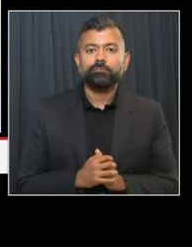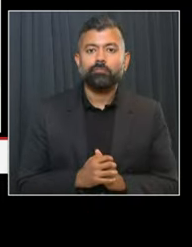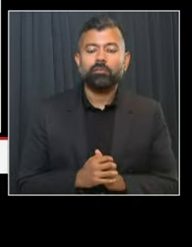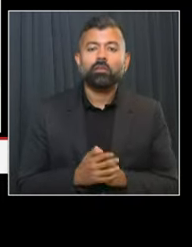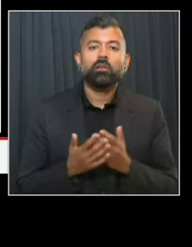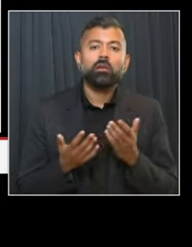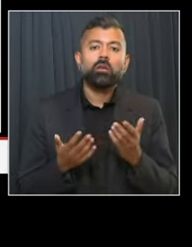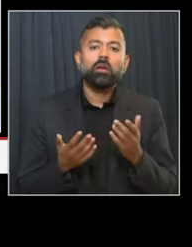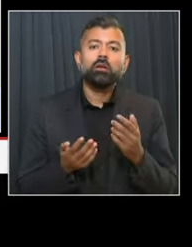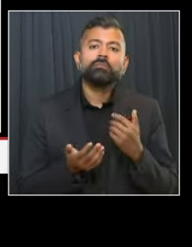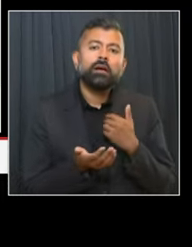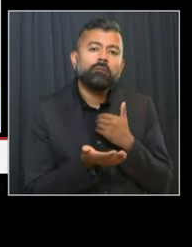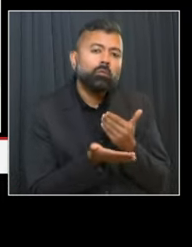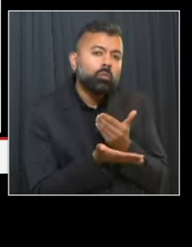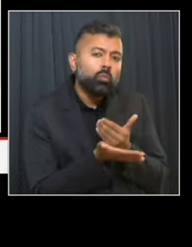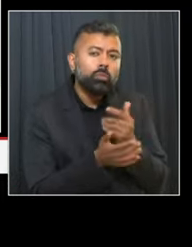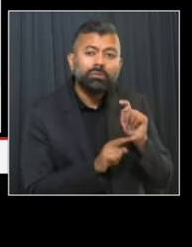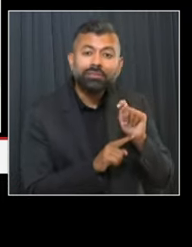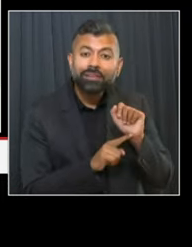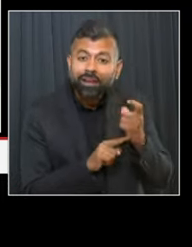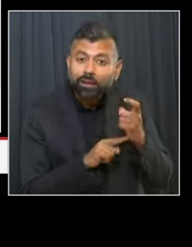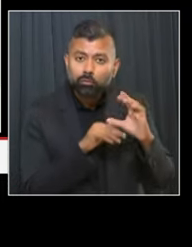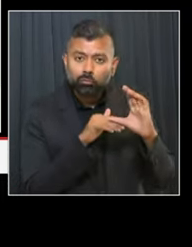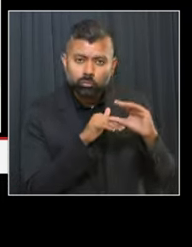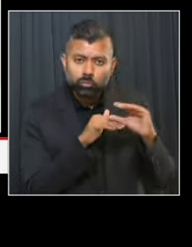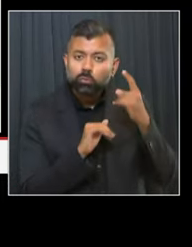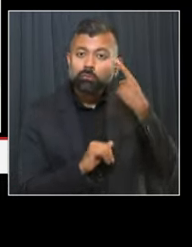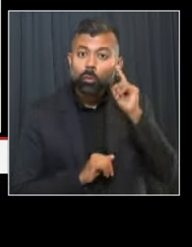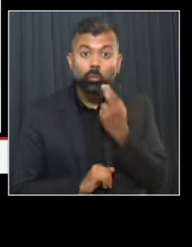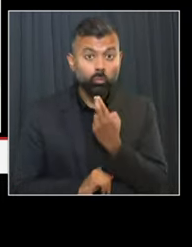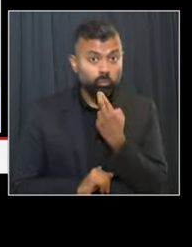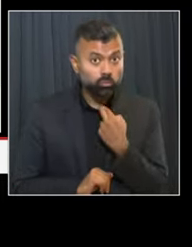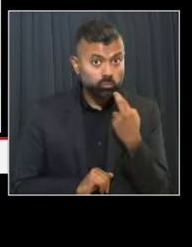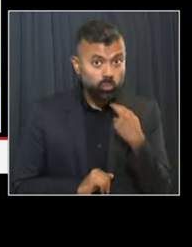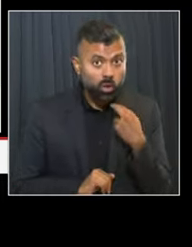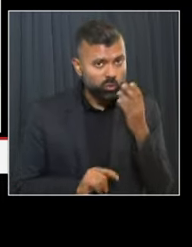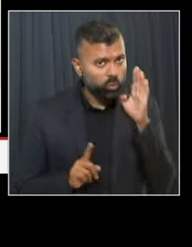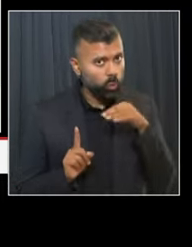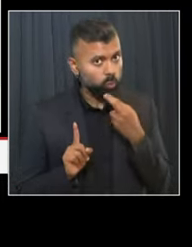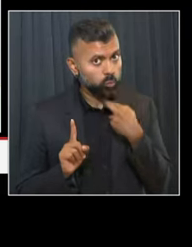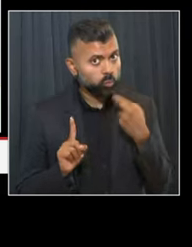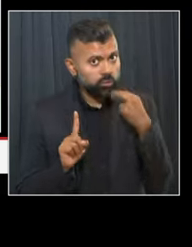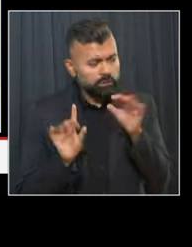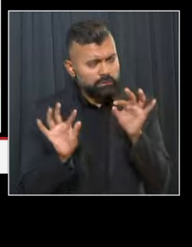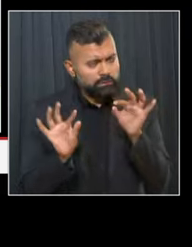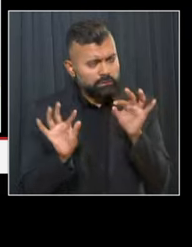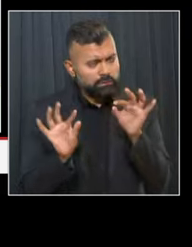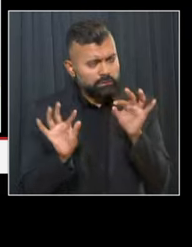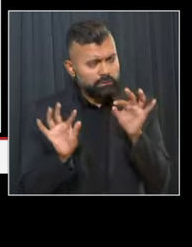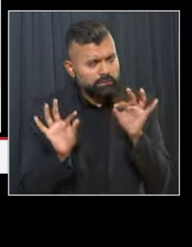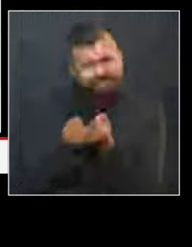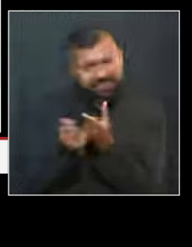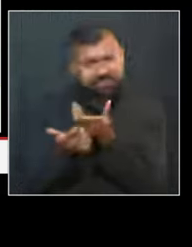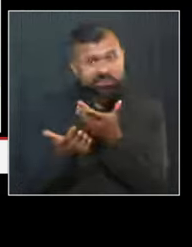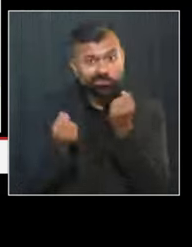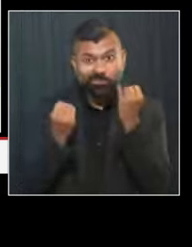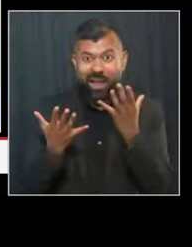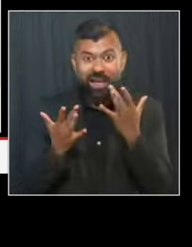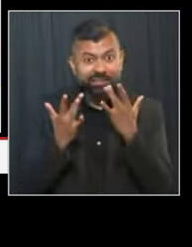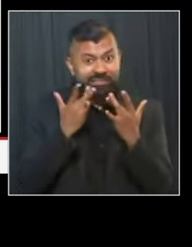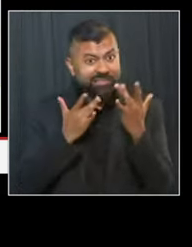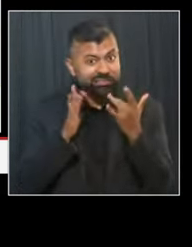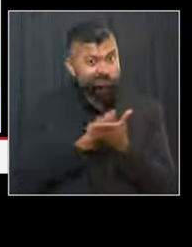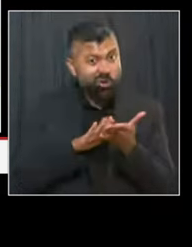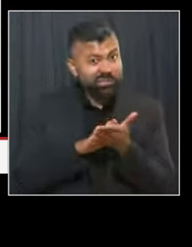this industry is to the district's economy and how much trouble it's in. We have